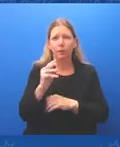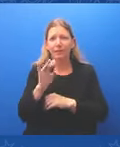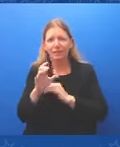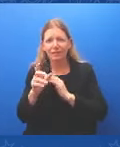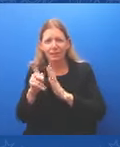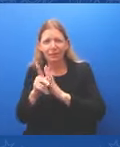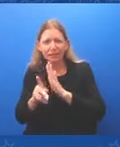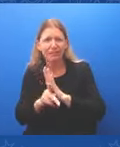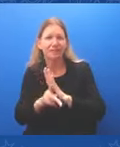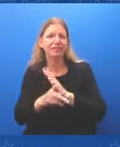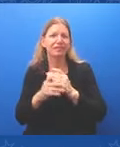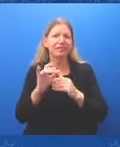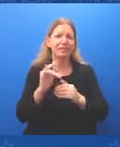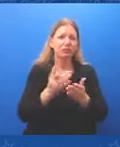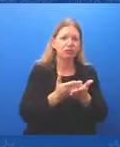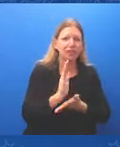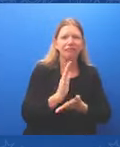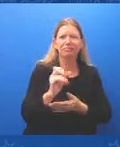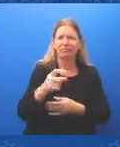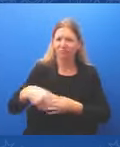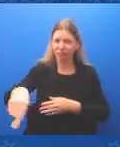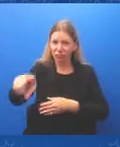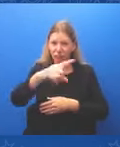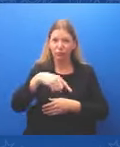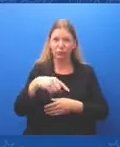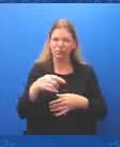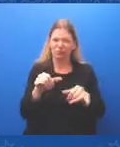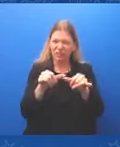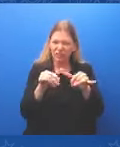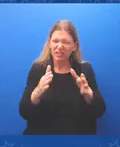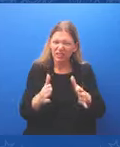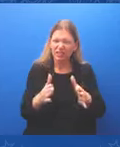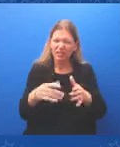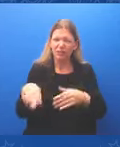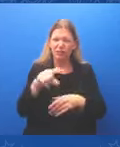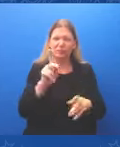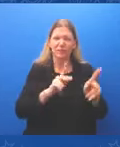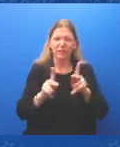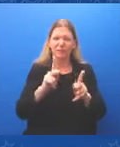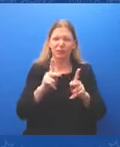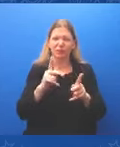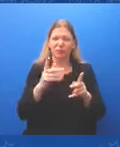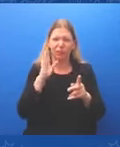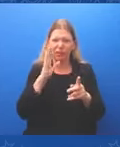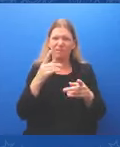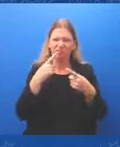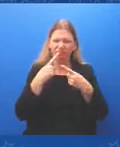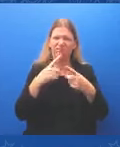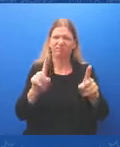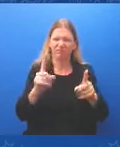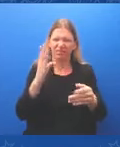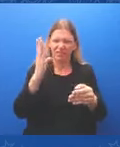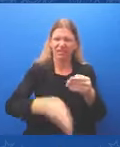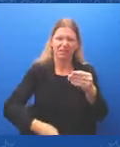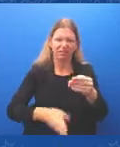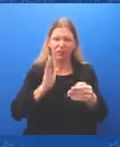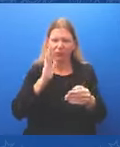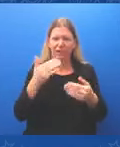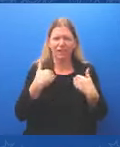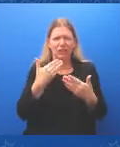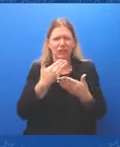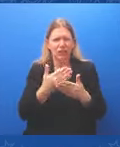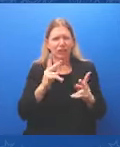it done. We have good people in the government now, but we're going to make sure that we keep you together because there's nothing beyond our